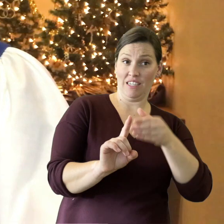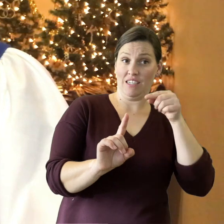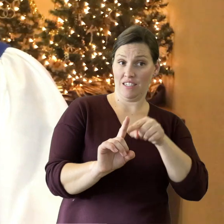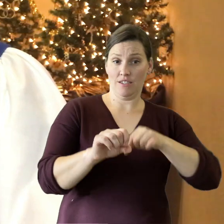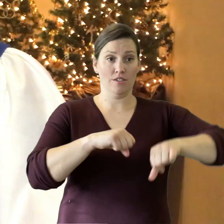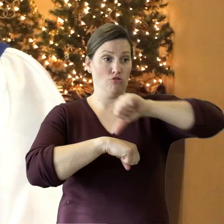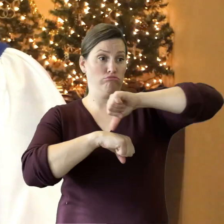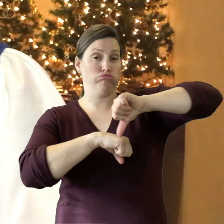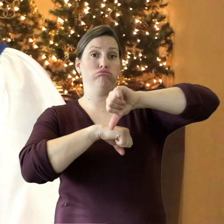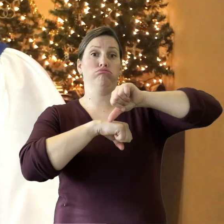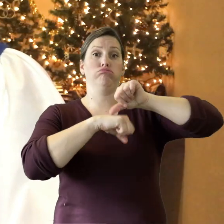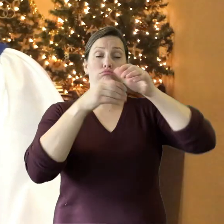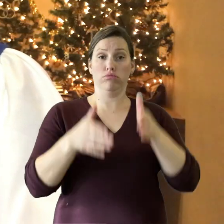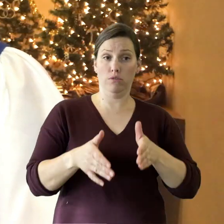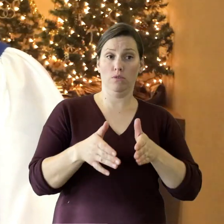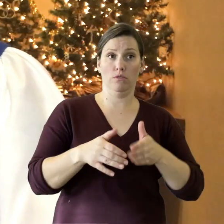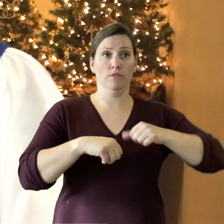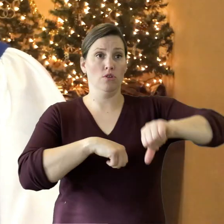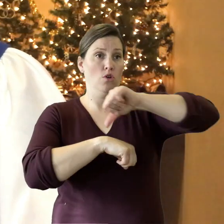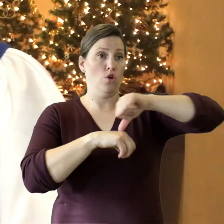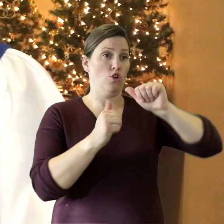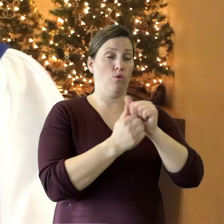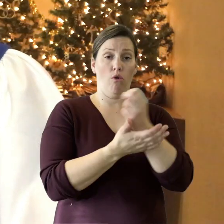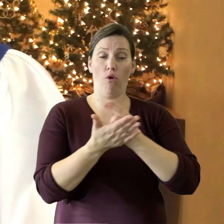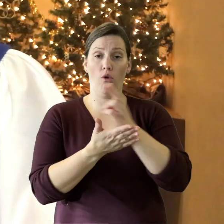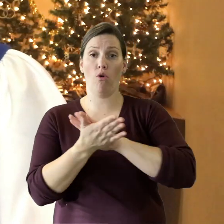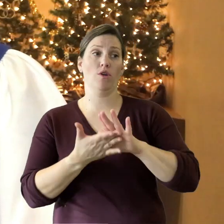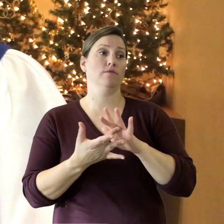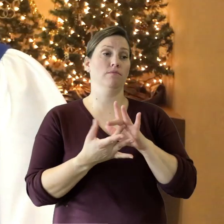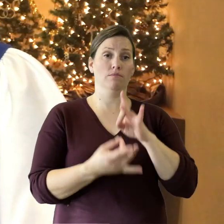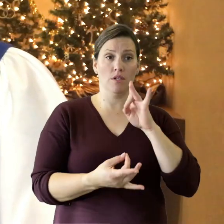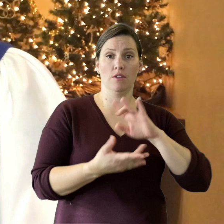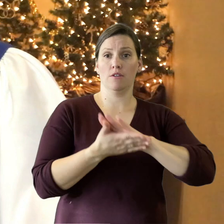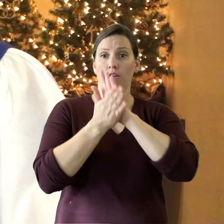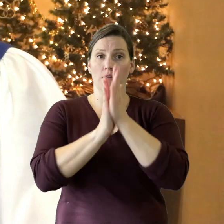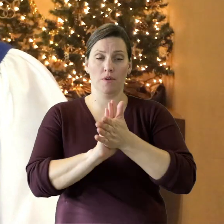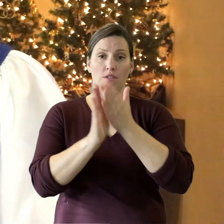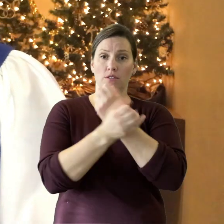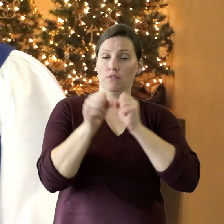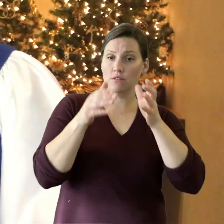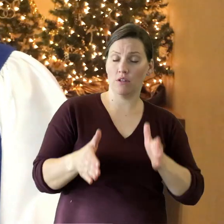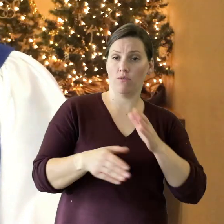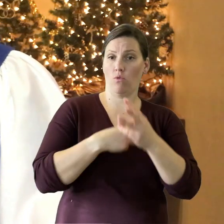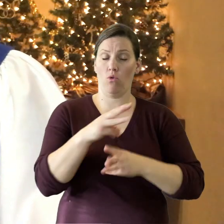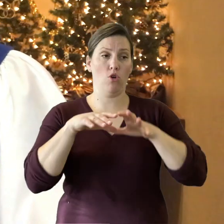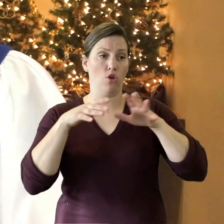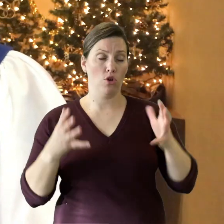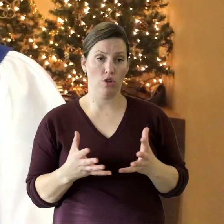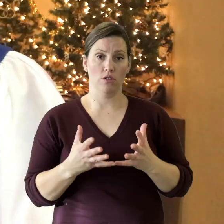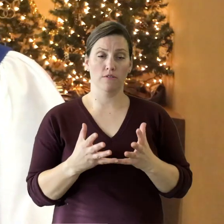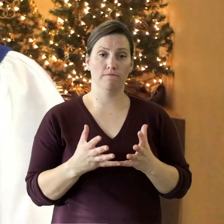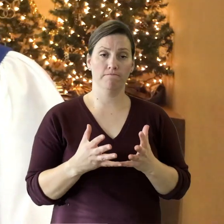the anointed one, anointed with the Holy Spirit to be the Savior of the